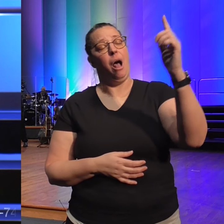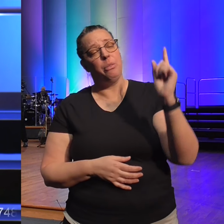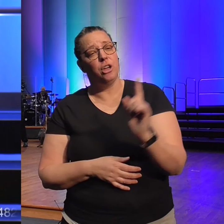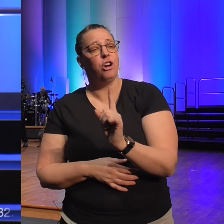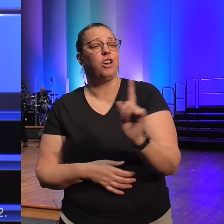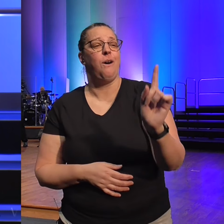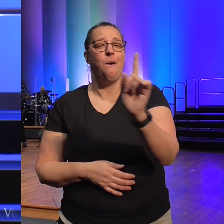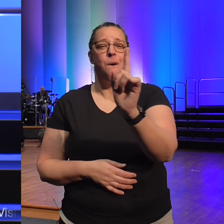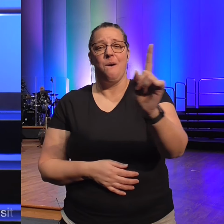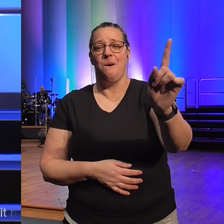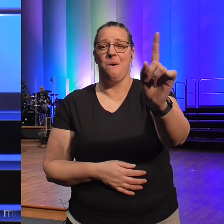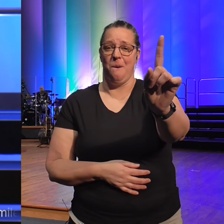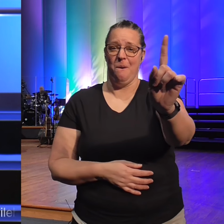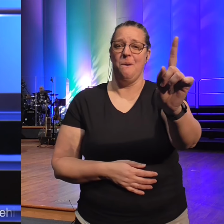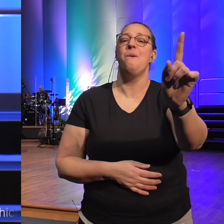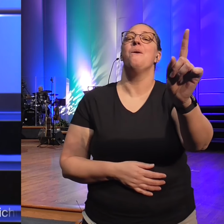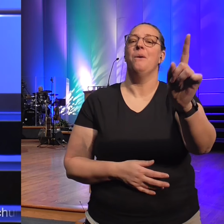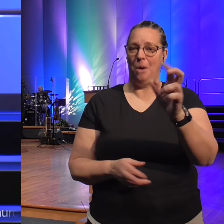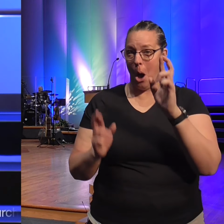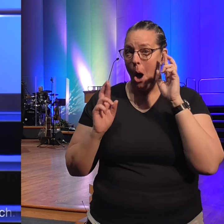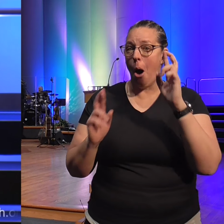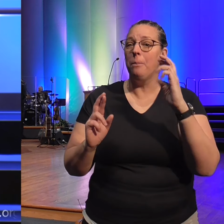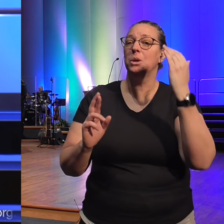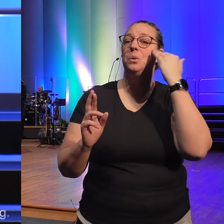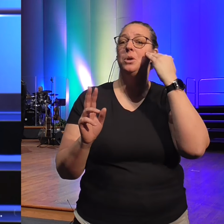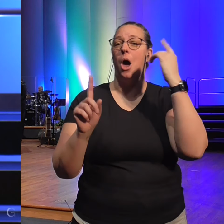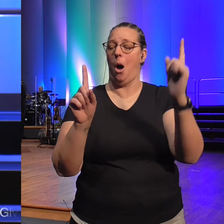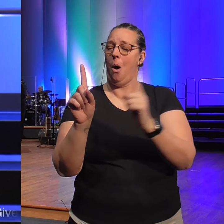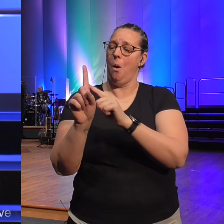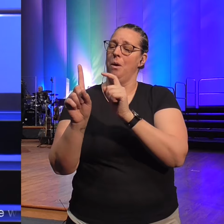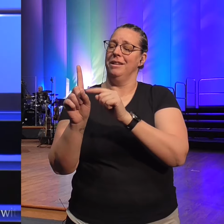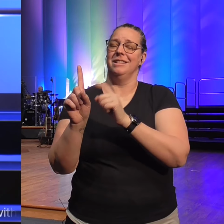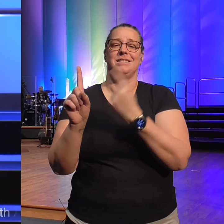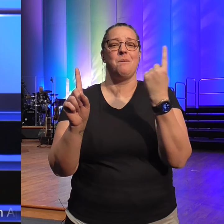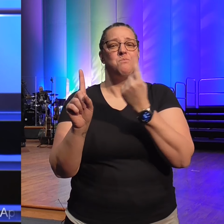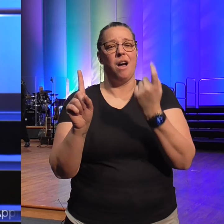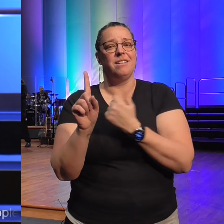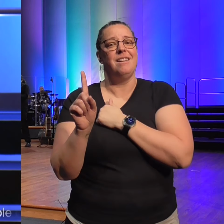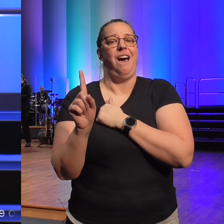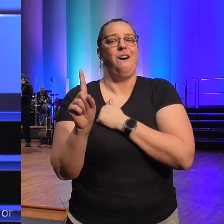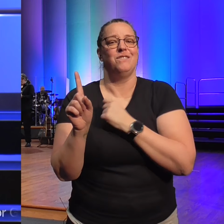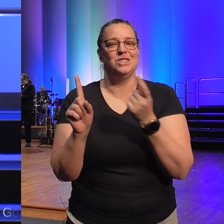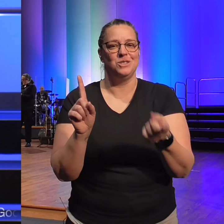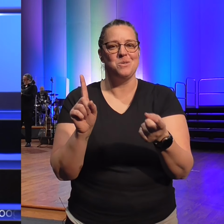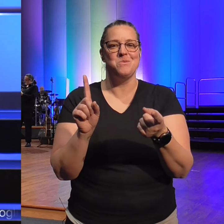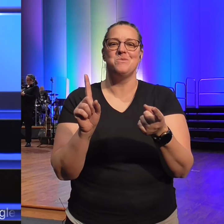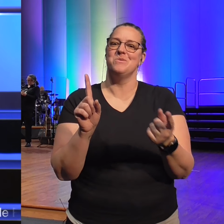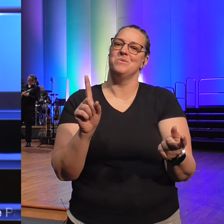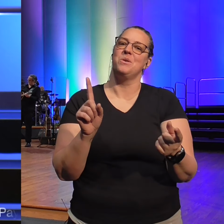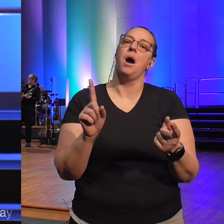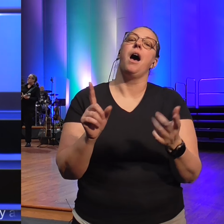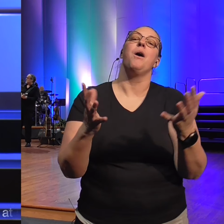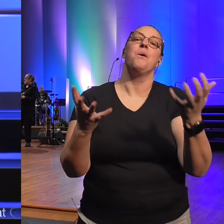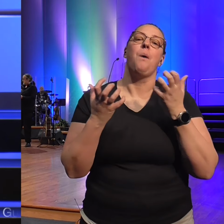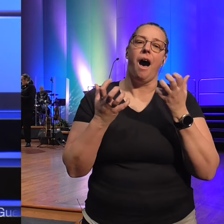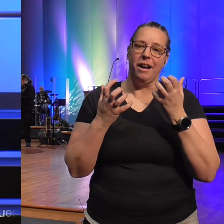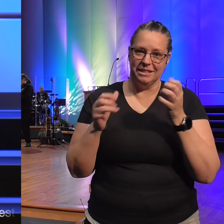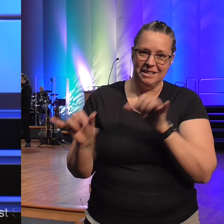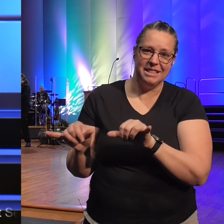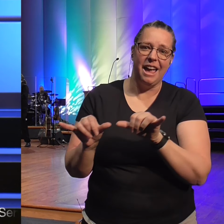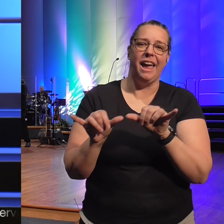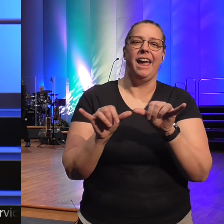getting where you're getting to, hope you know somebody loves you or wants the same things